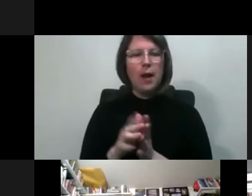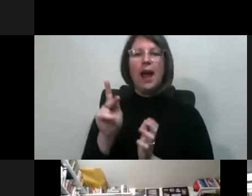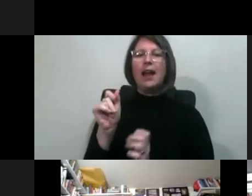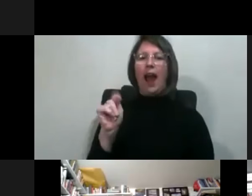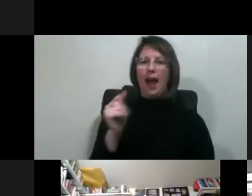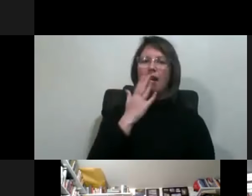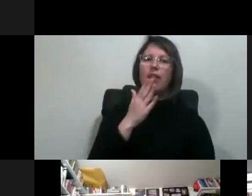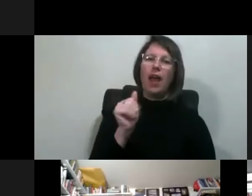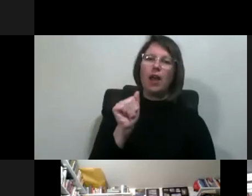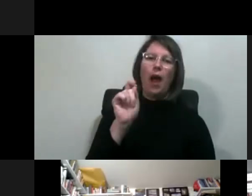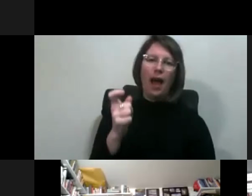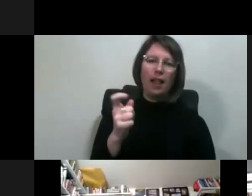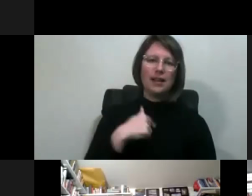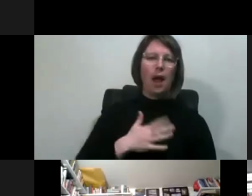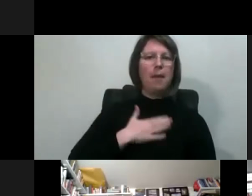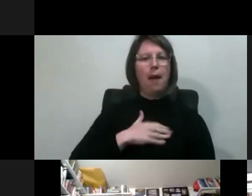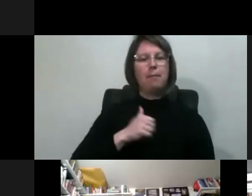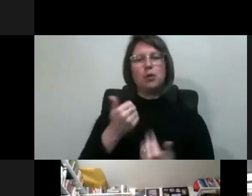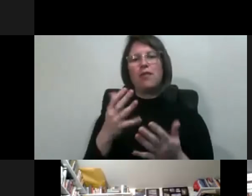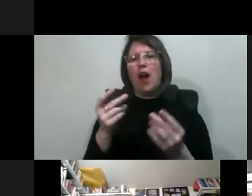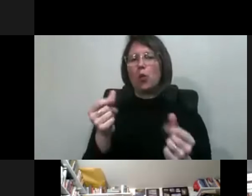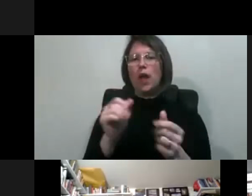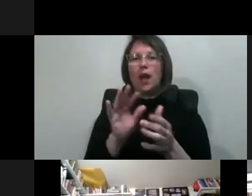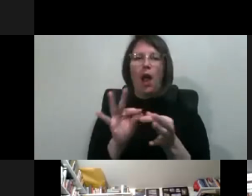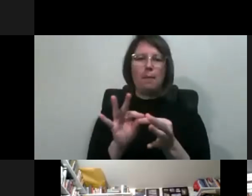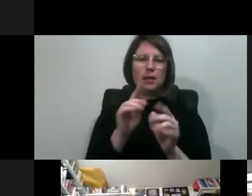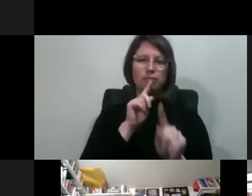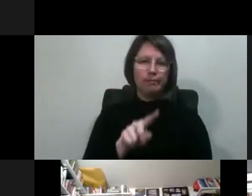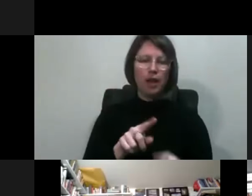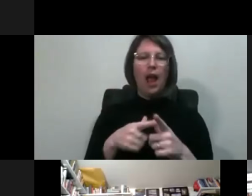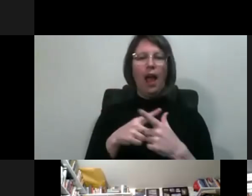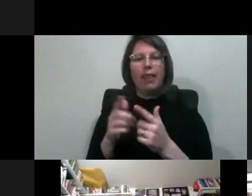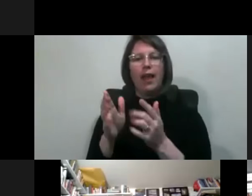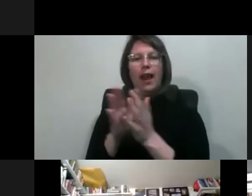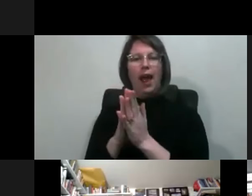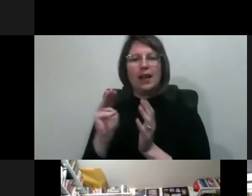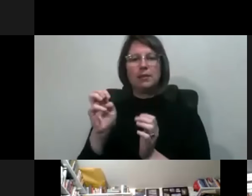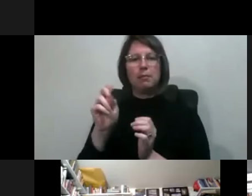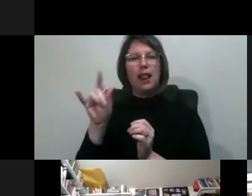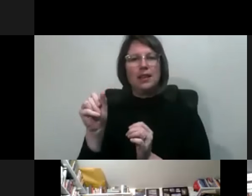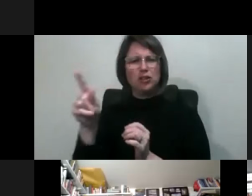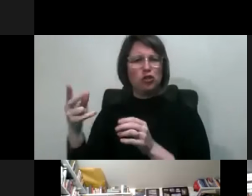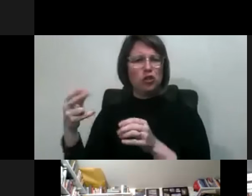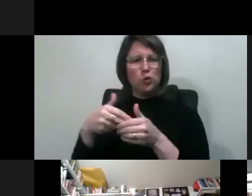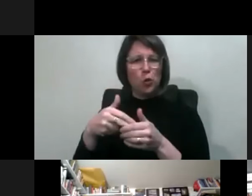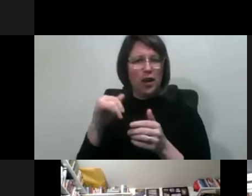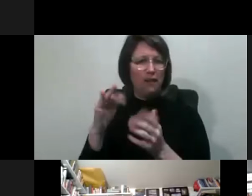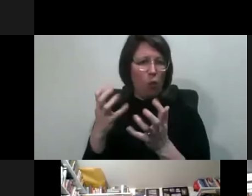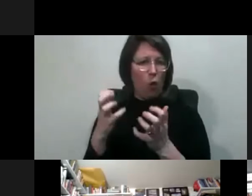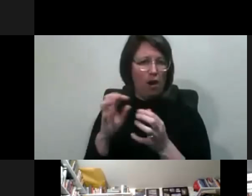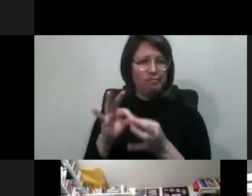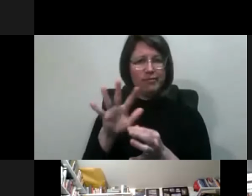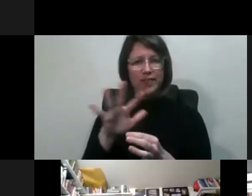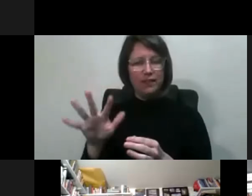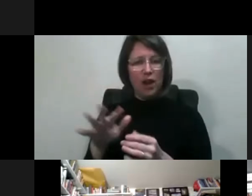Thank you, Alex. I'm happy to give some quick comments there, and then we'll ask Melissa if she wants to jump in on some 55 comments, particularly on